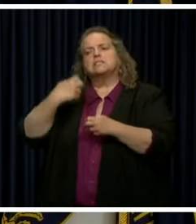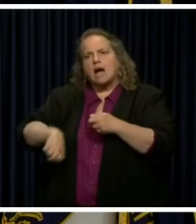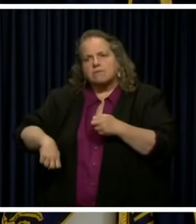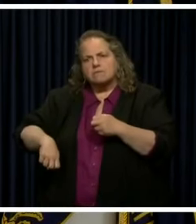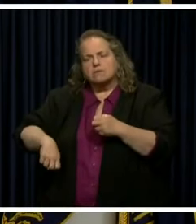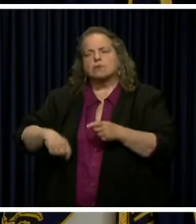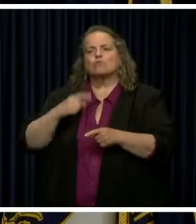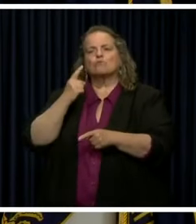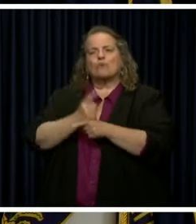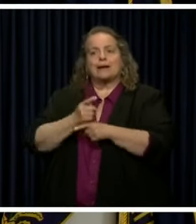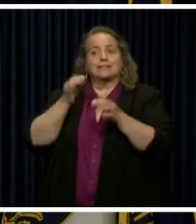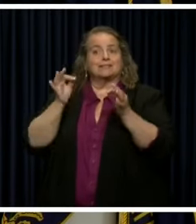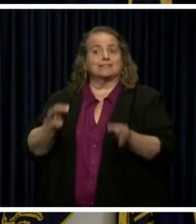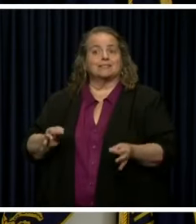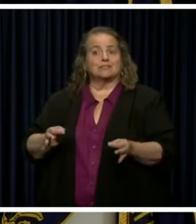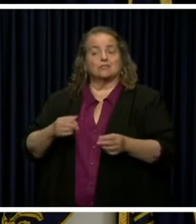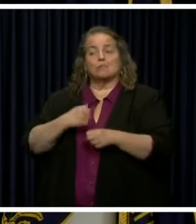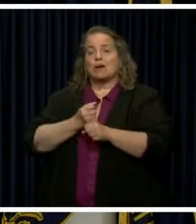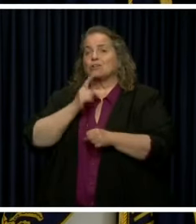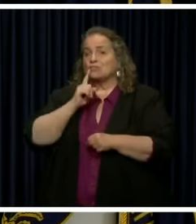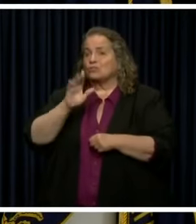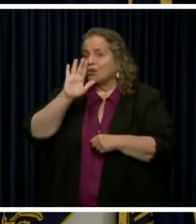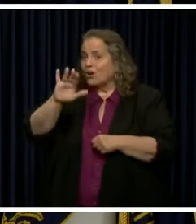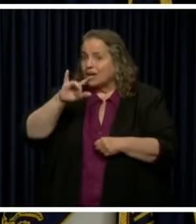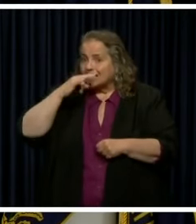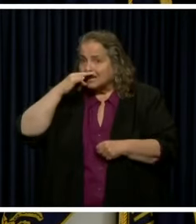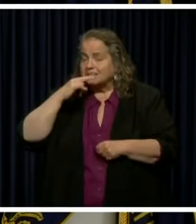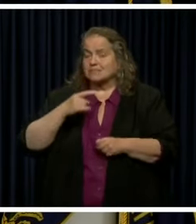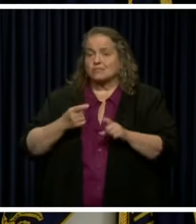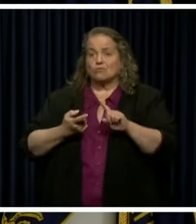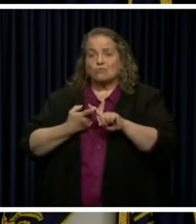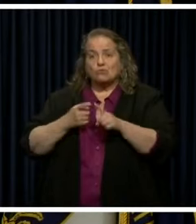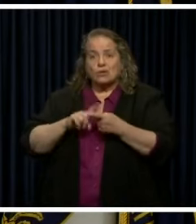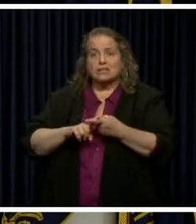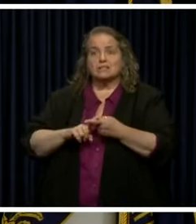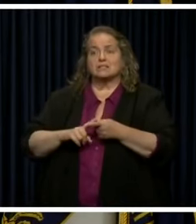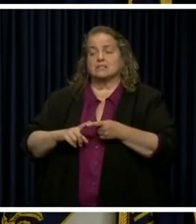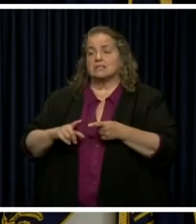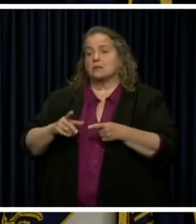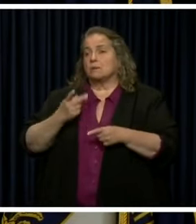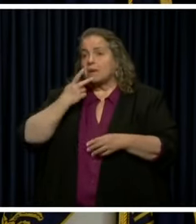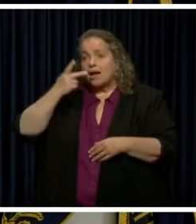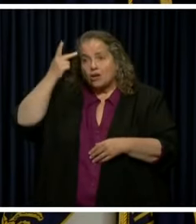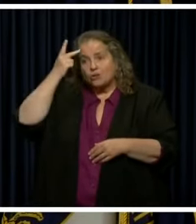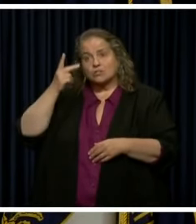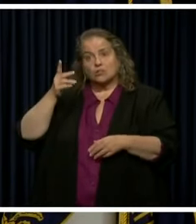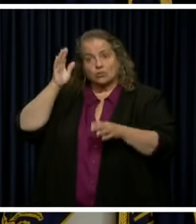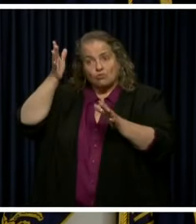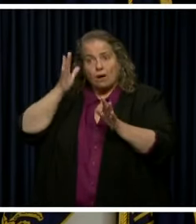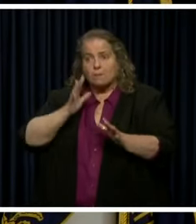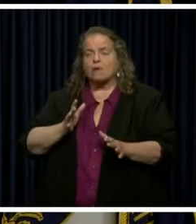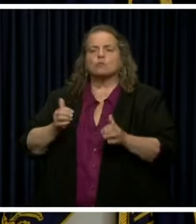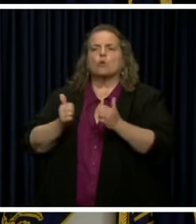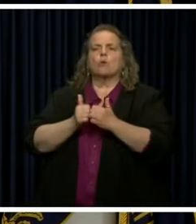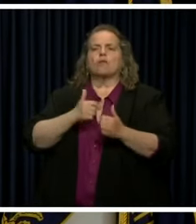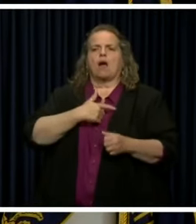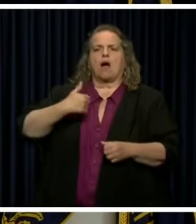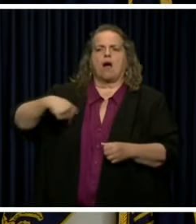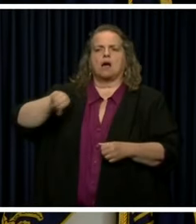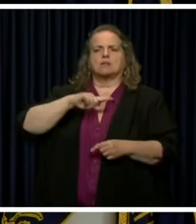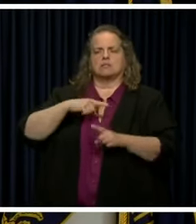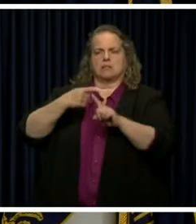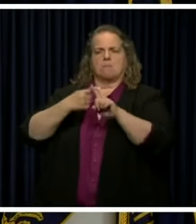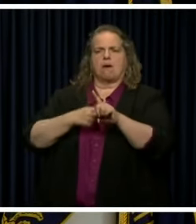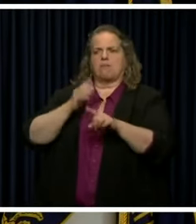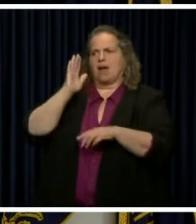your kids and your friends and your parents and your grandparents are all with us the month after everybody has